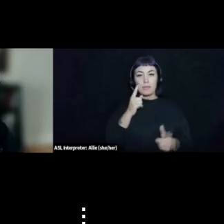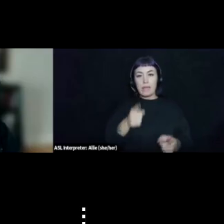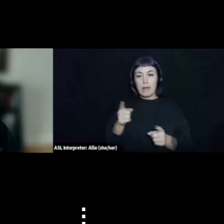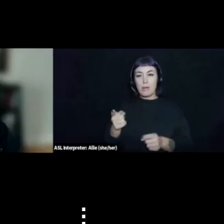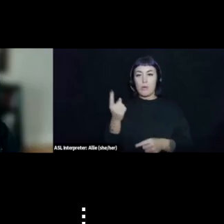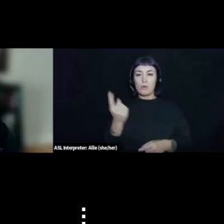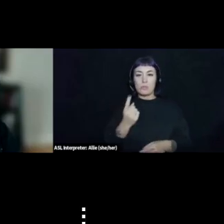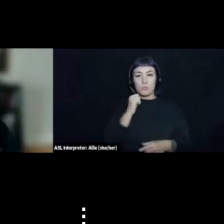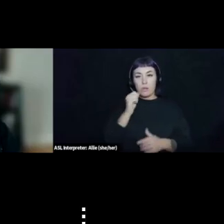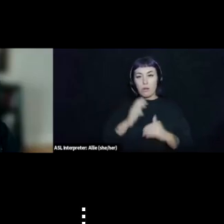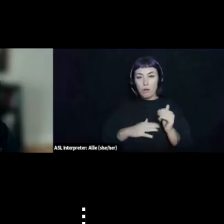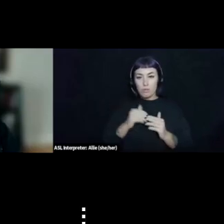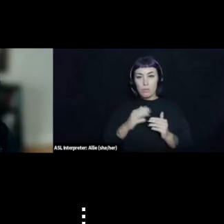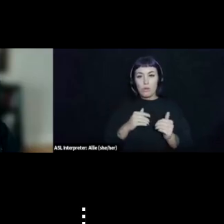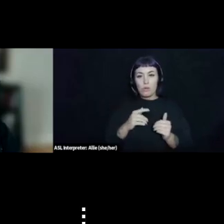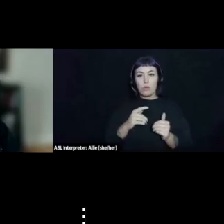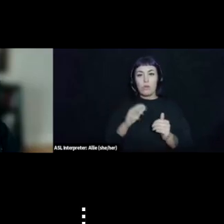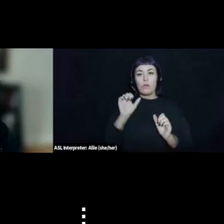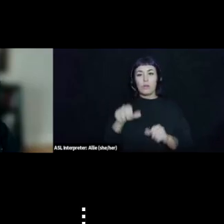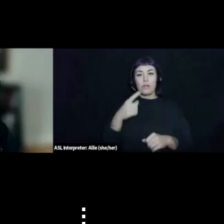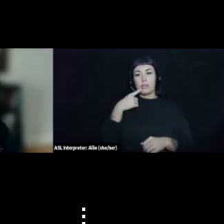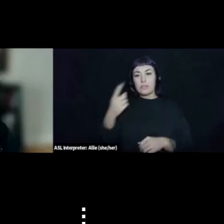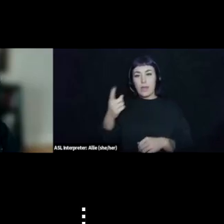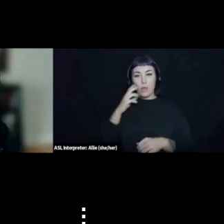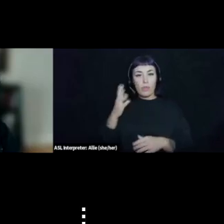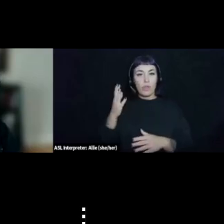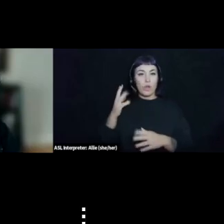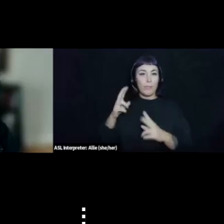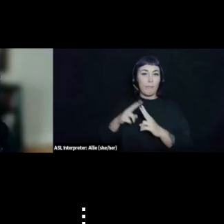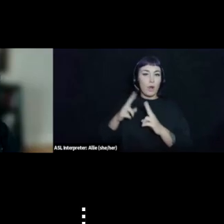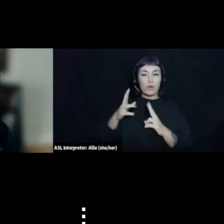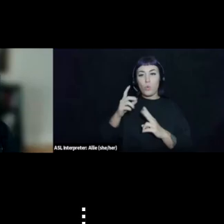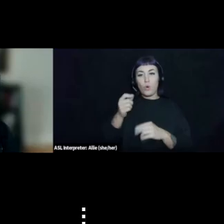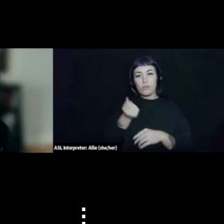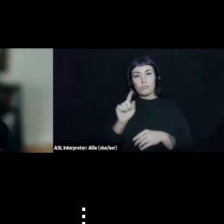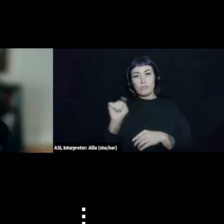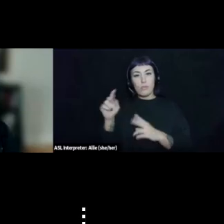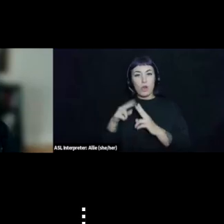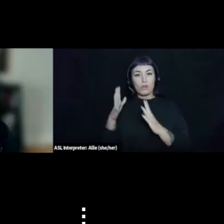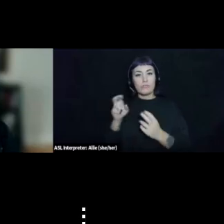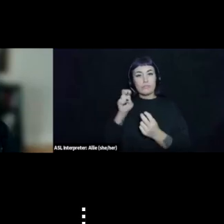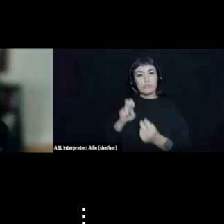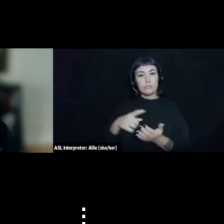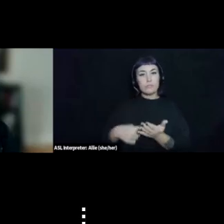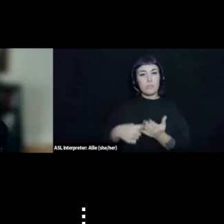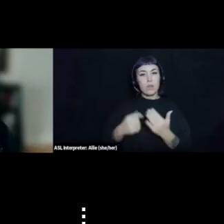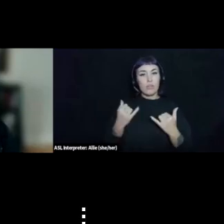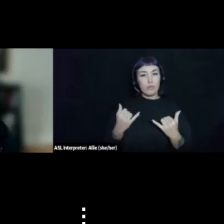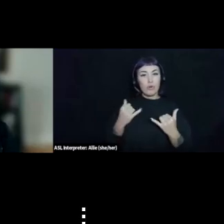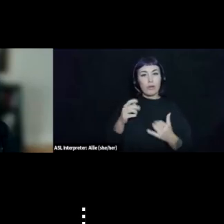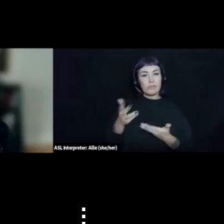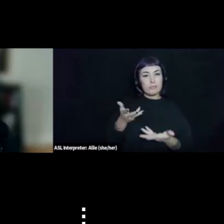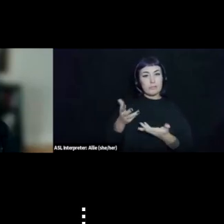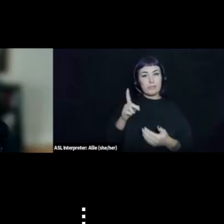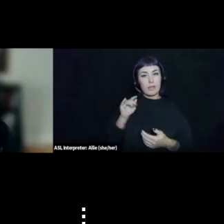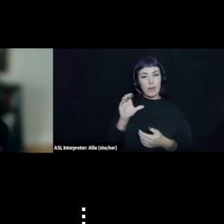somebody's uncomfortable, they can tell their partner / partners, hey, let's have a sit down, let's talk about our current dynamic